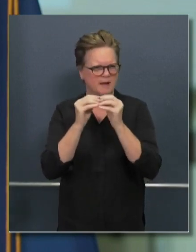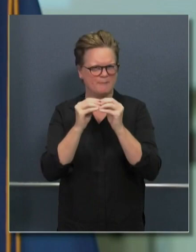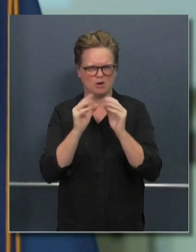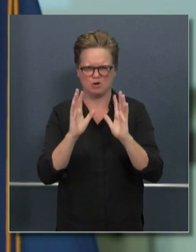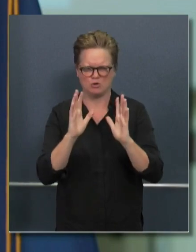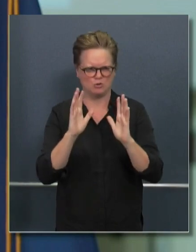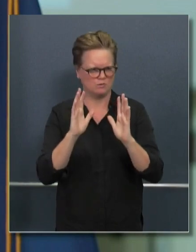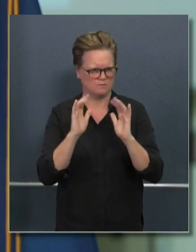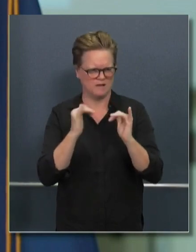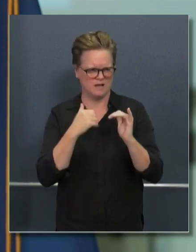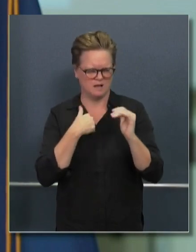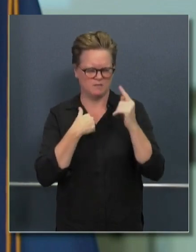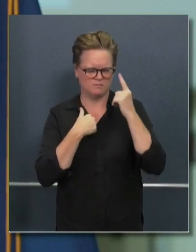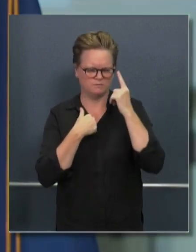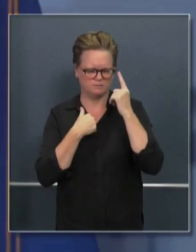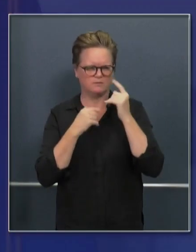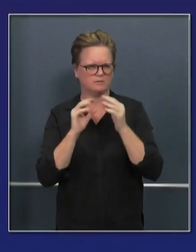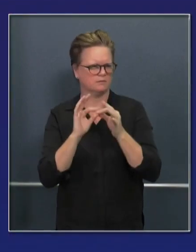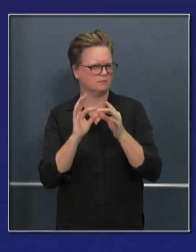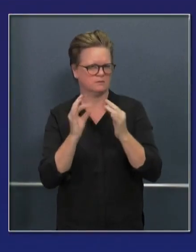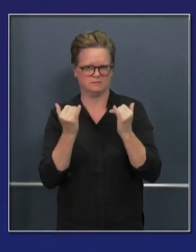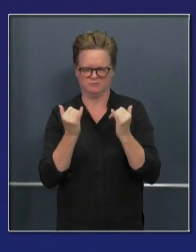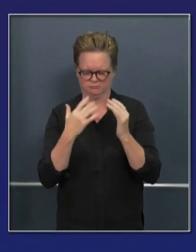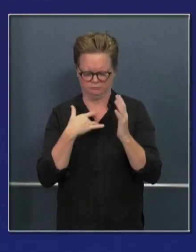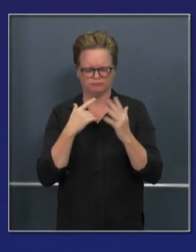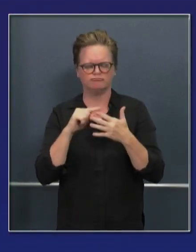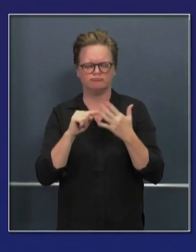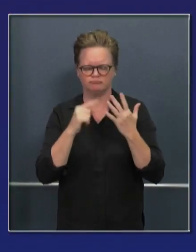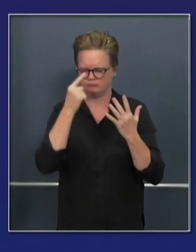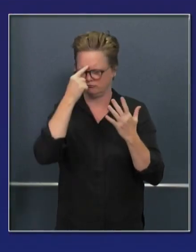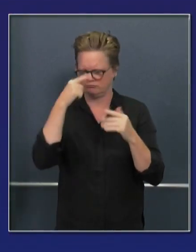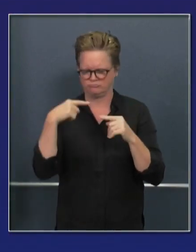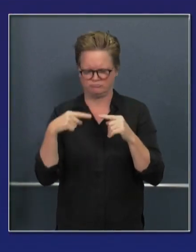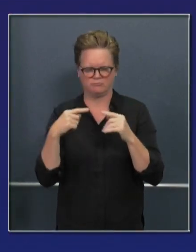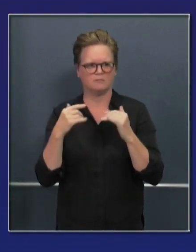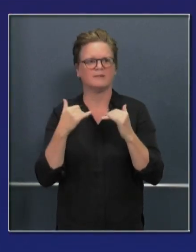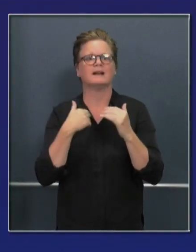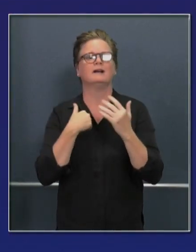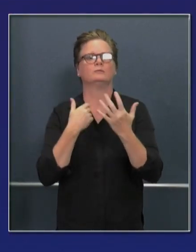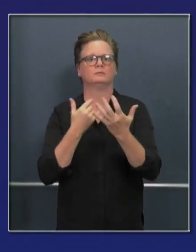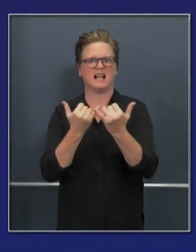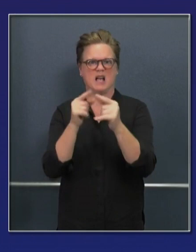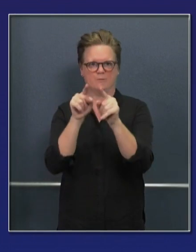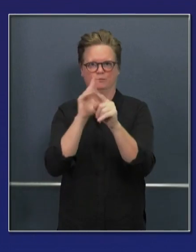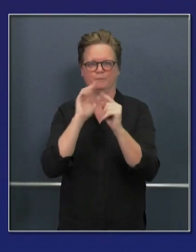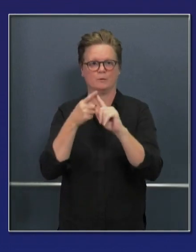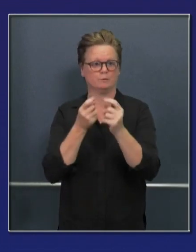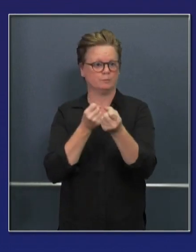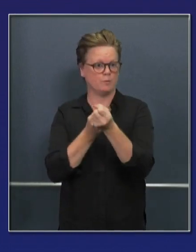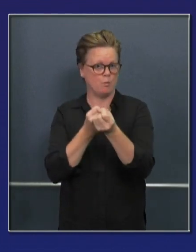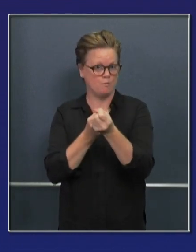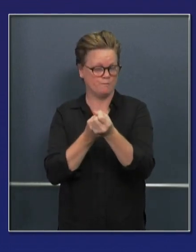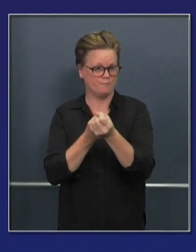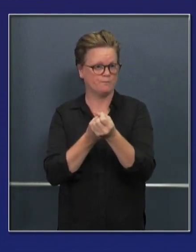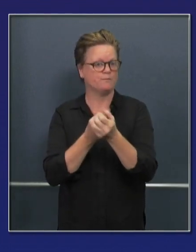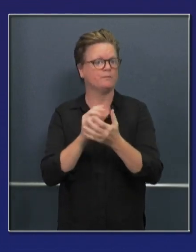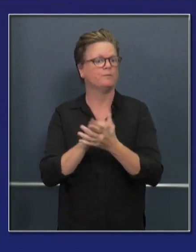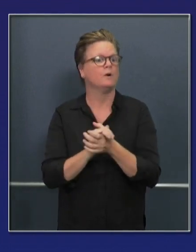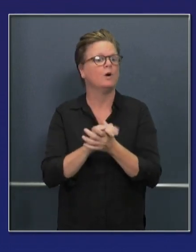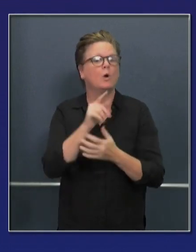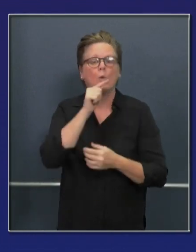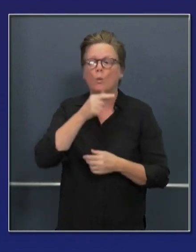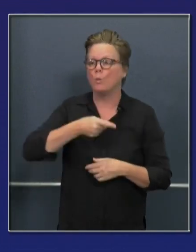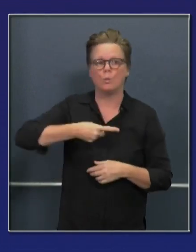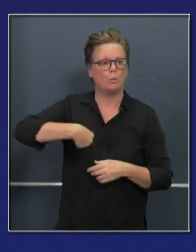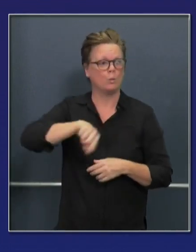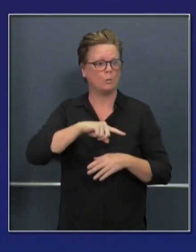support vulnerable populations. As you can see from this new slide, that is a focus in 3 areas, though we're highlighting